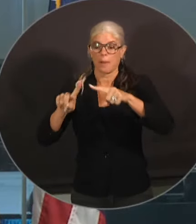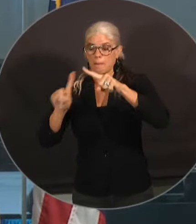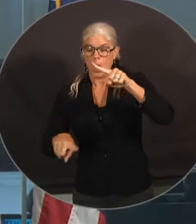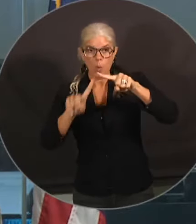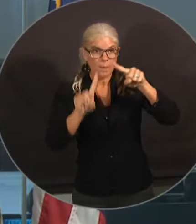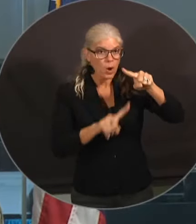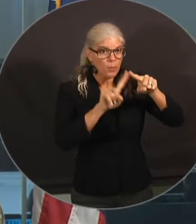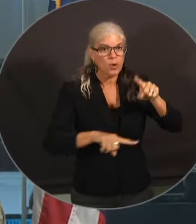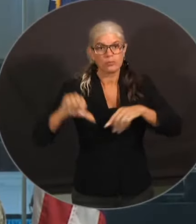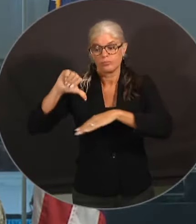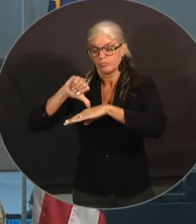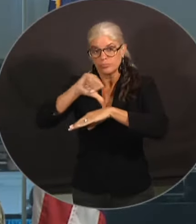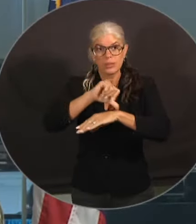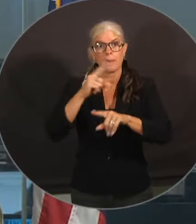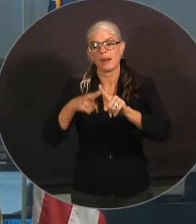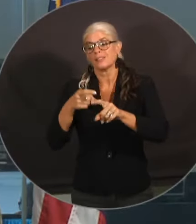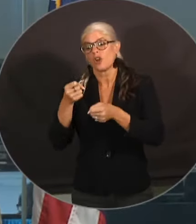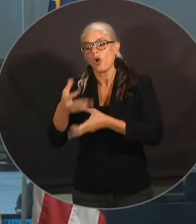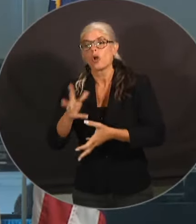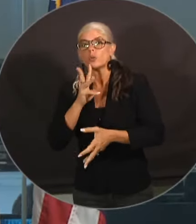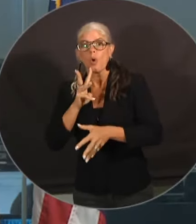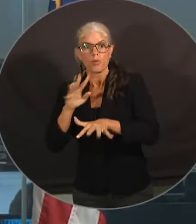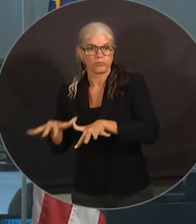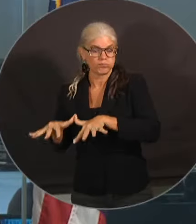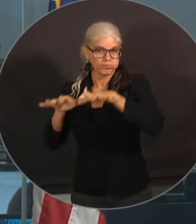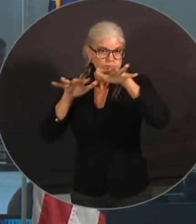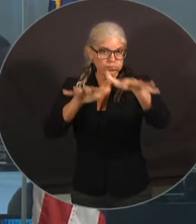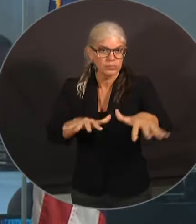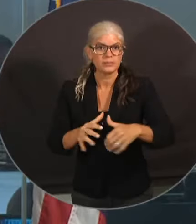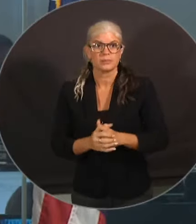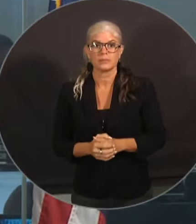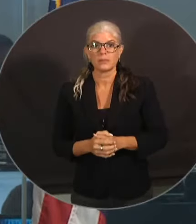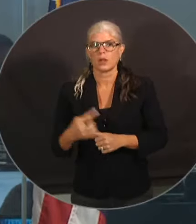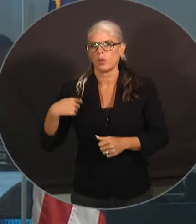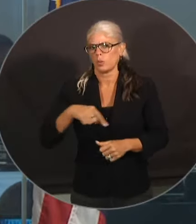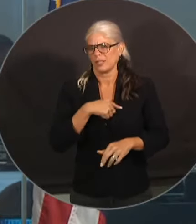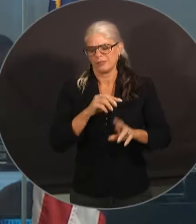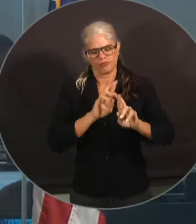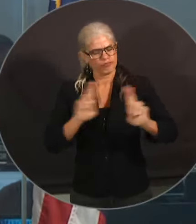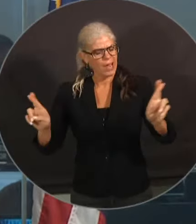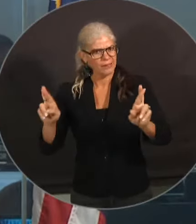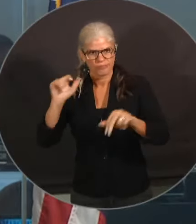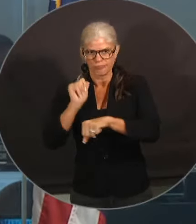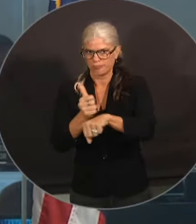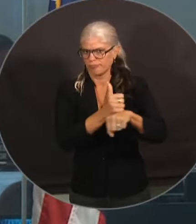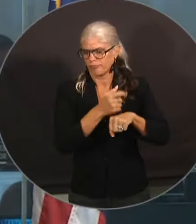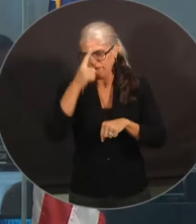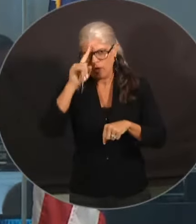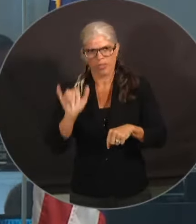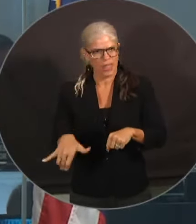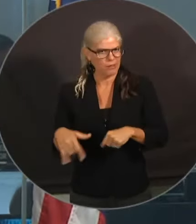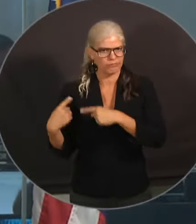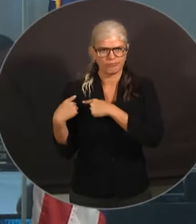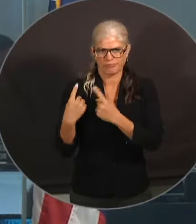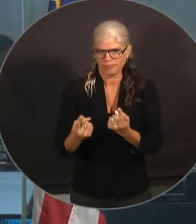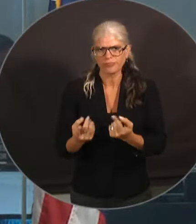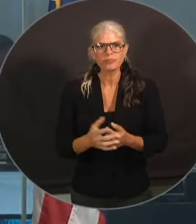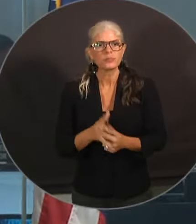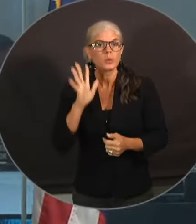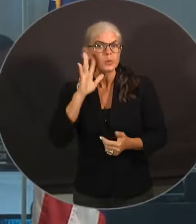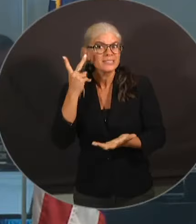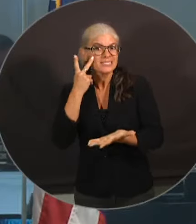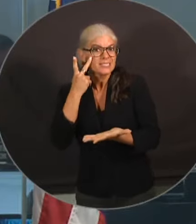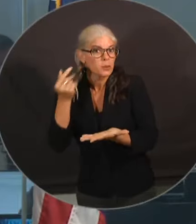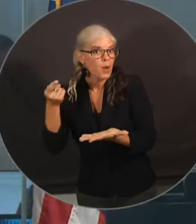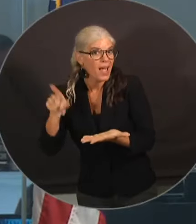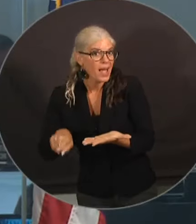our coastal areas. And so we are prepared for that, of course, and we'll see what happens in terms